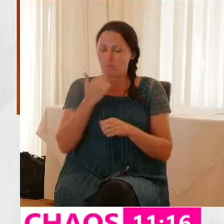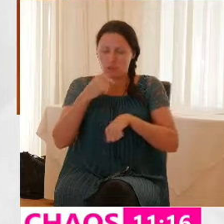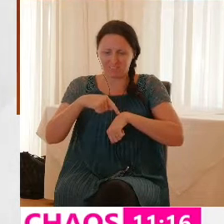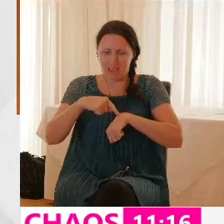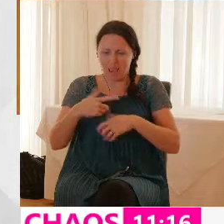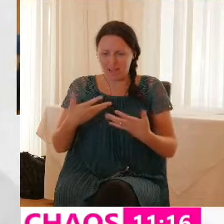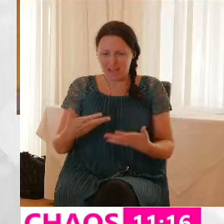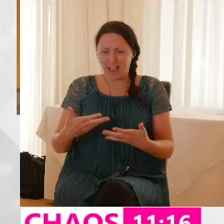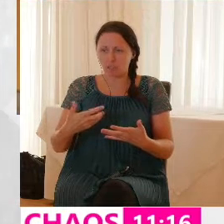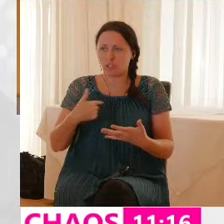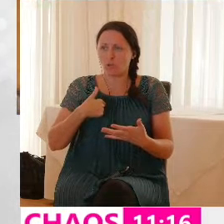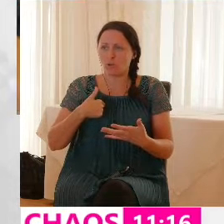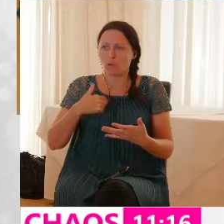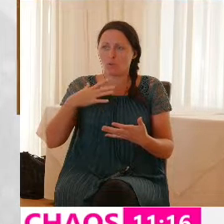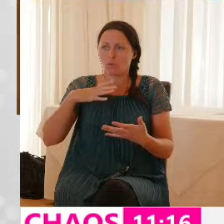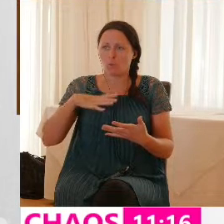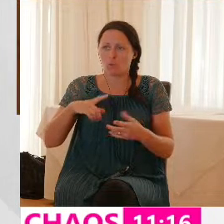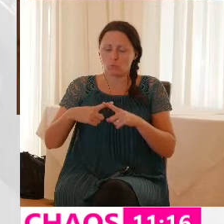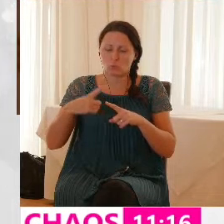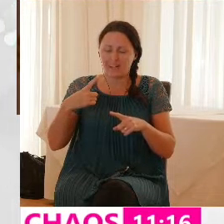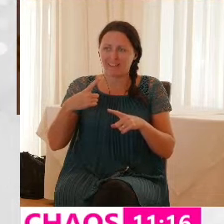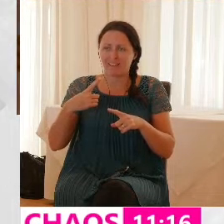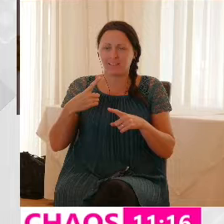that what this